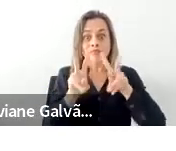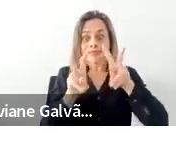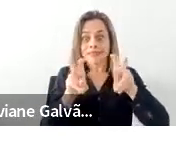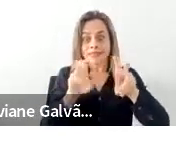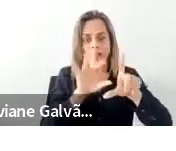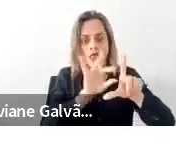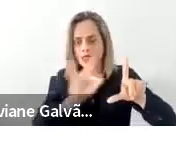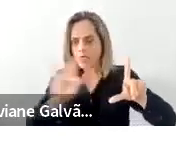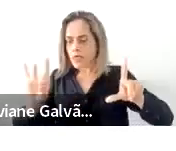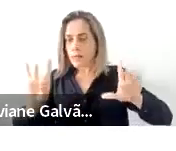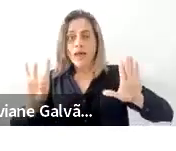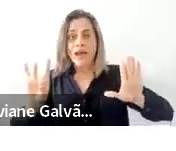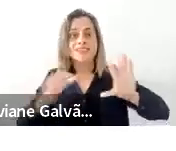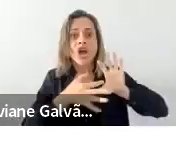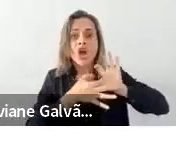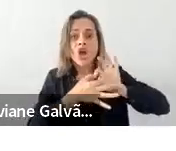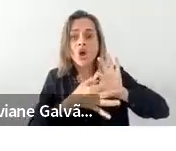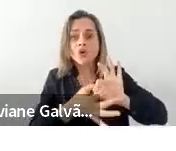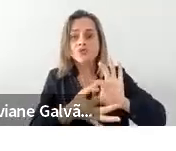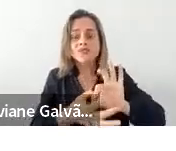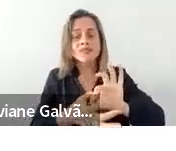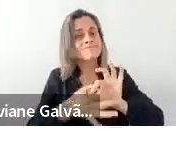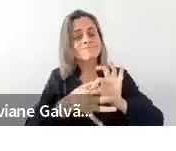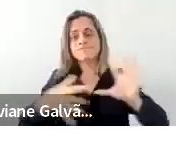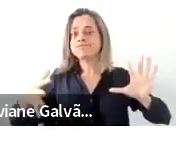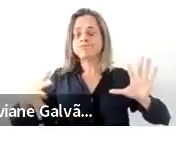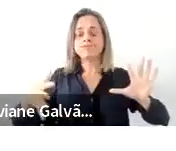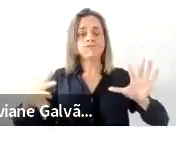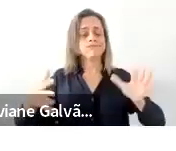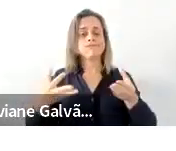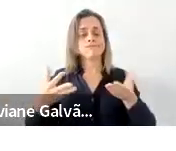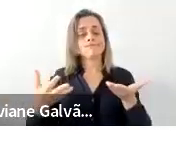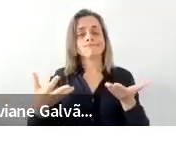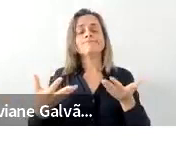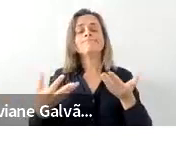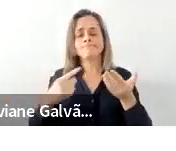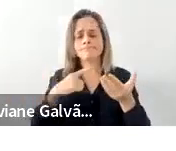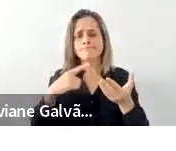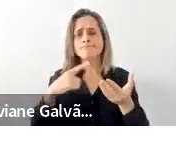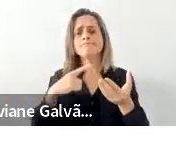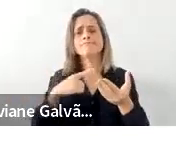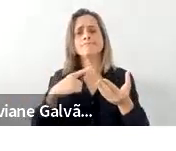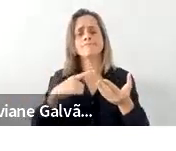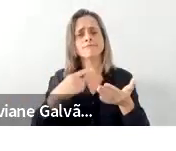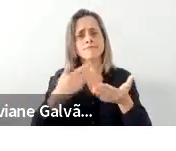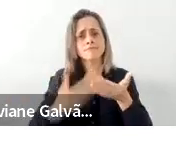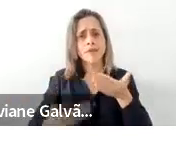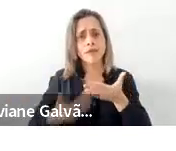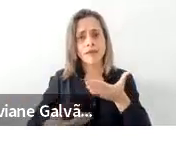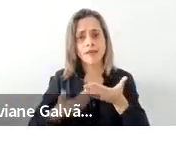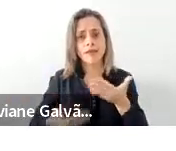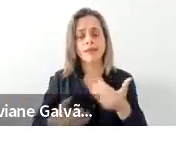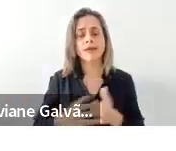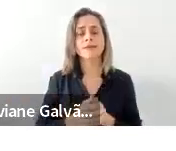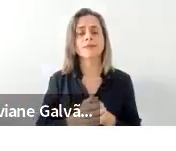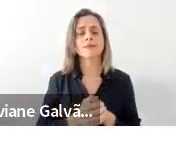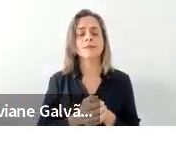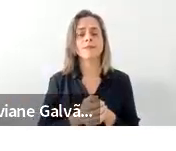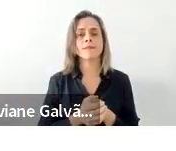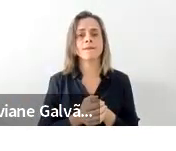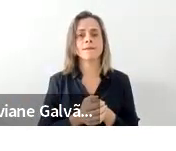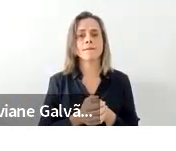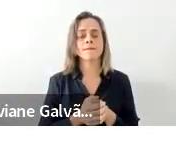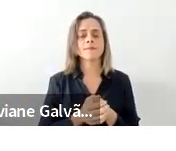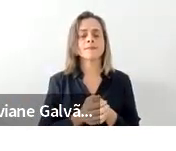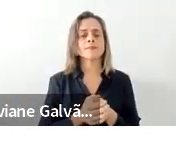advances would only come through creative assimilation of the distinctive analytical method of Marx and